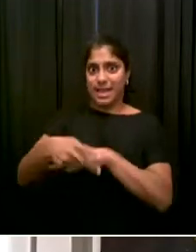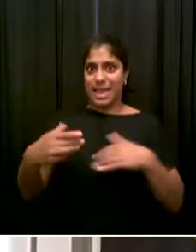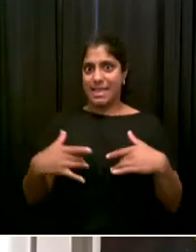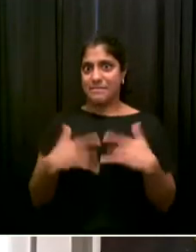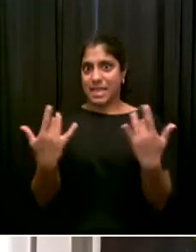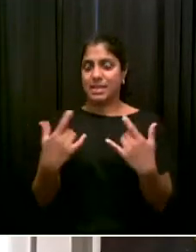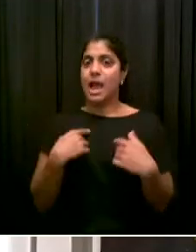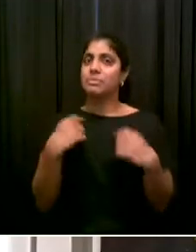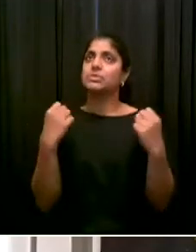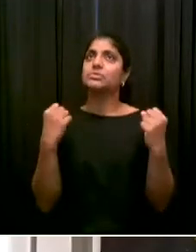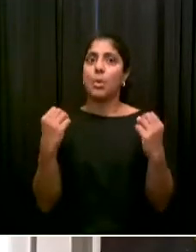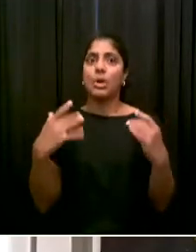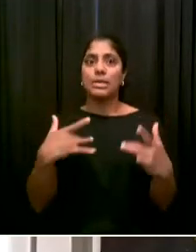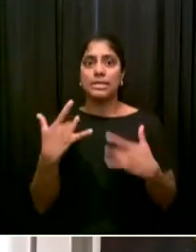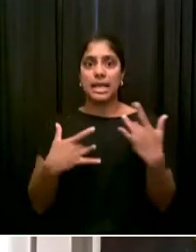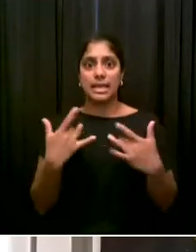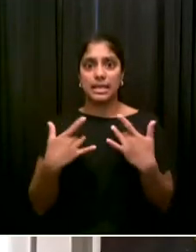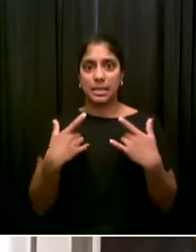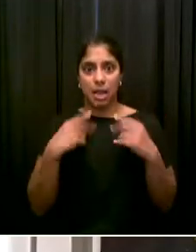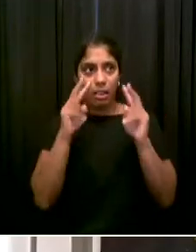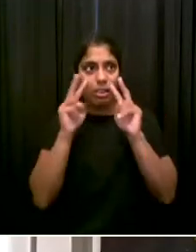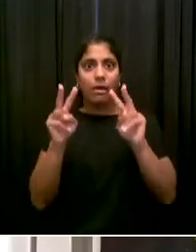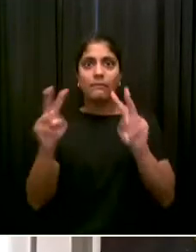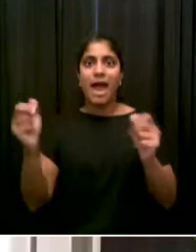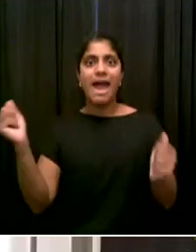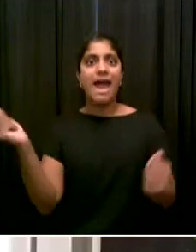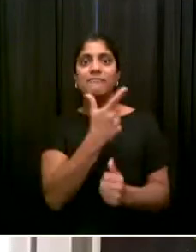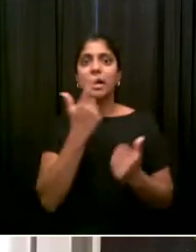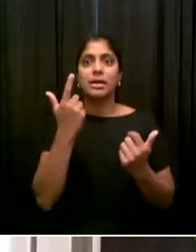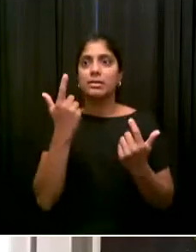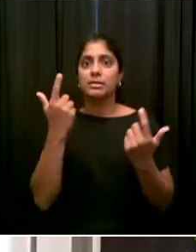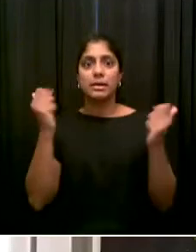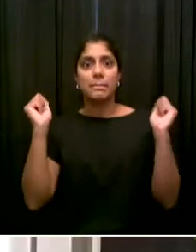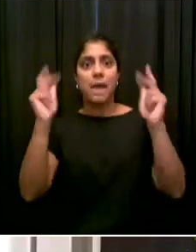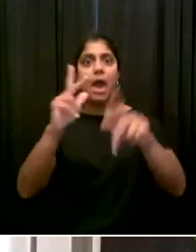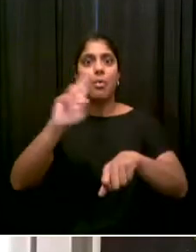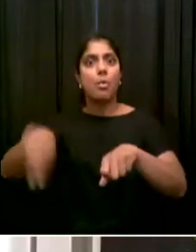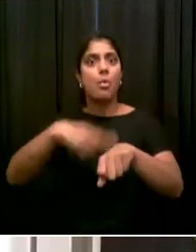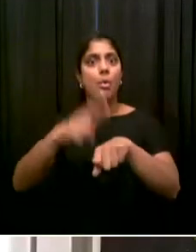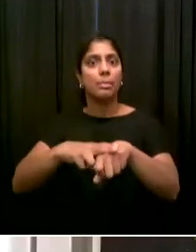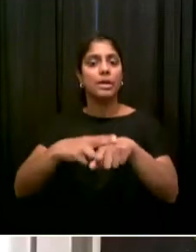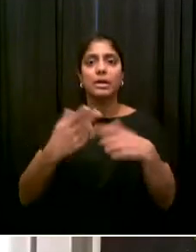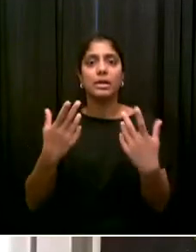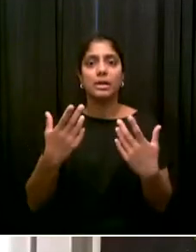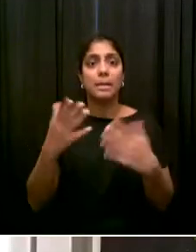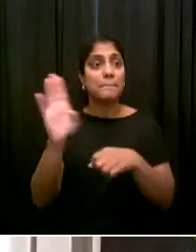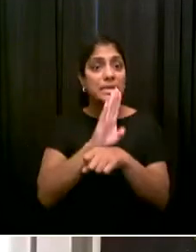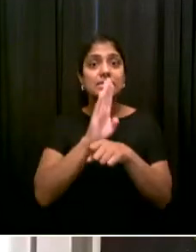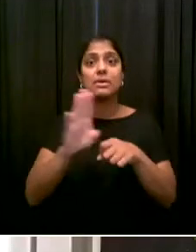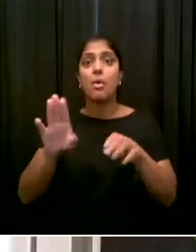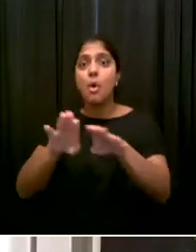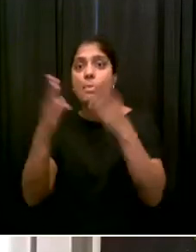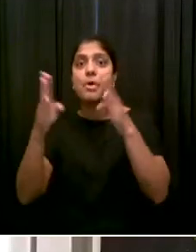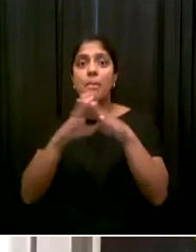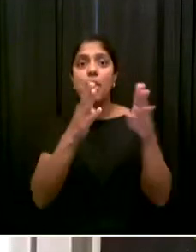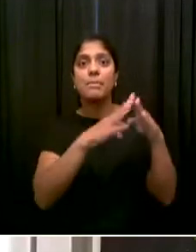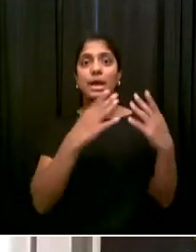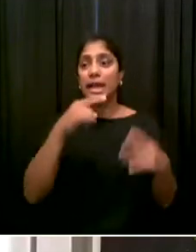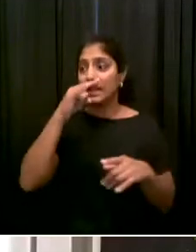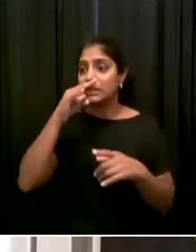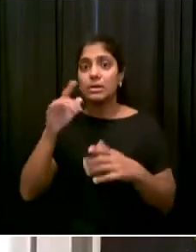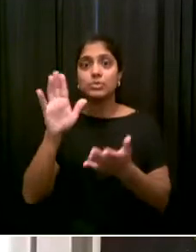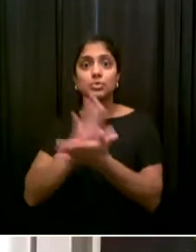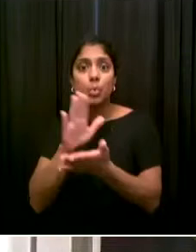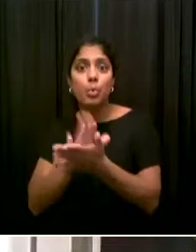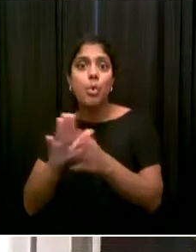our children safe, to invest in their future, and to make sure that they have recreation, access, and opportunity so they can